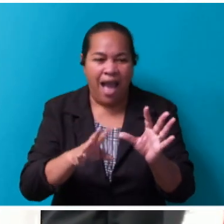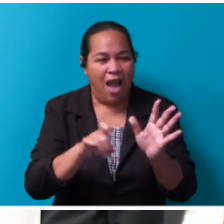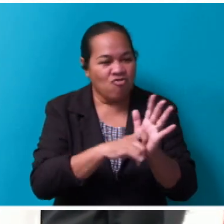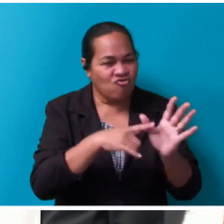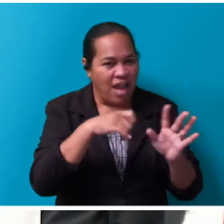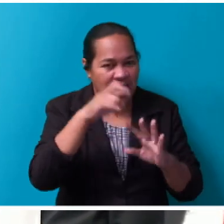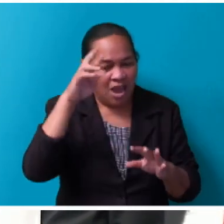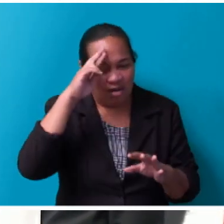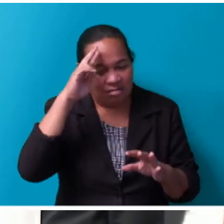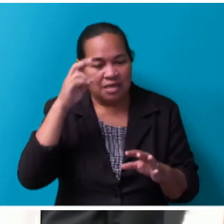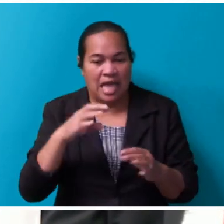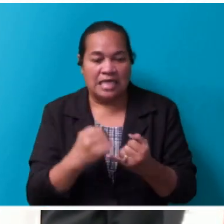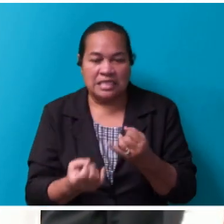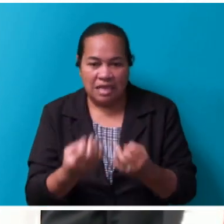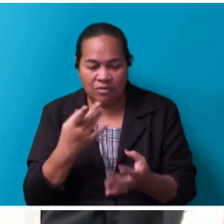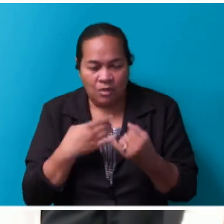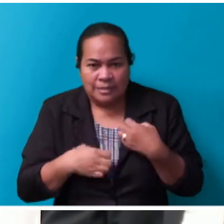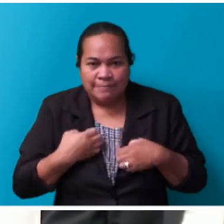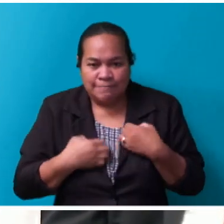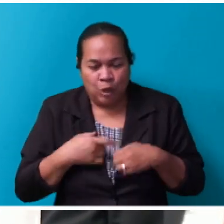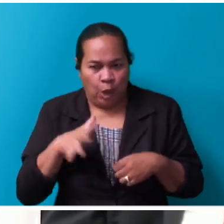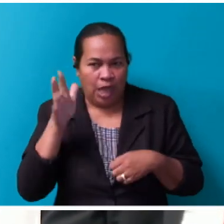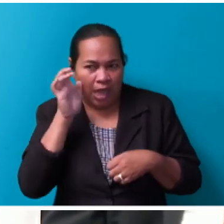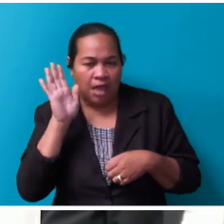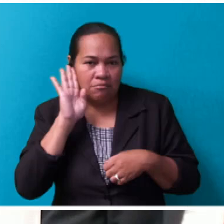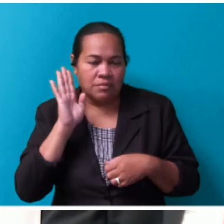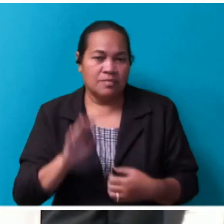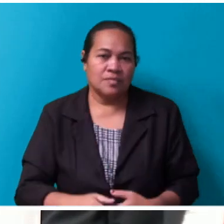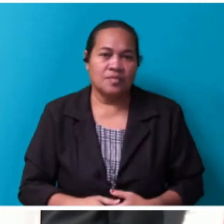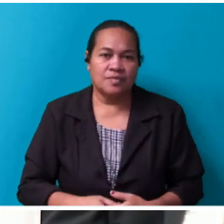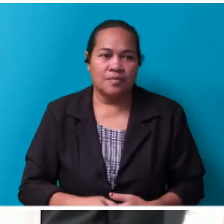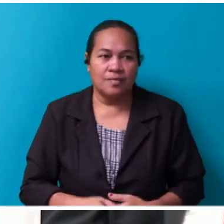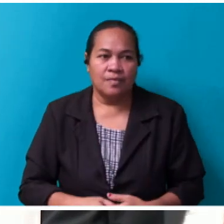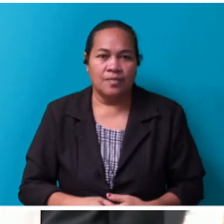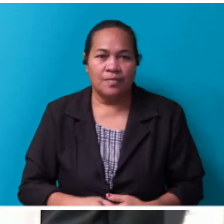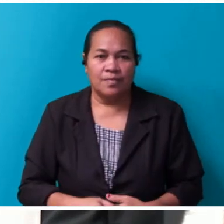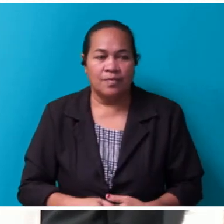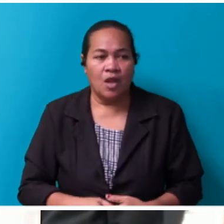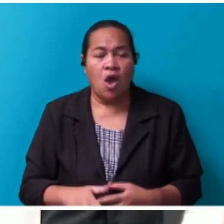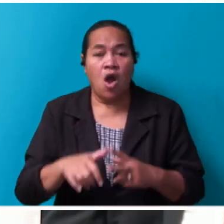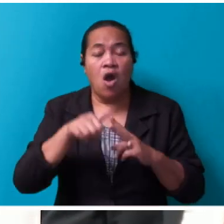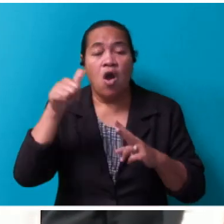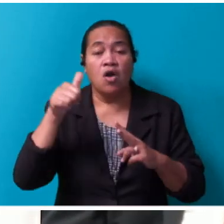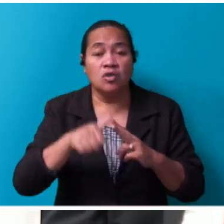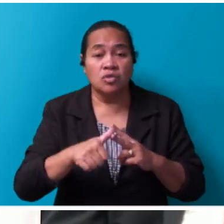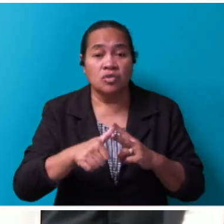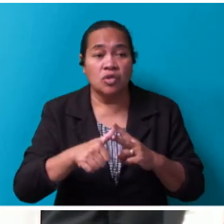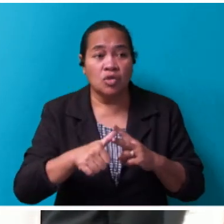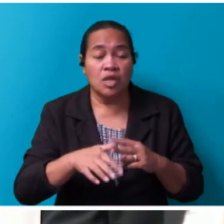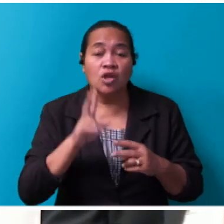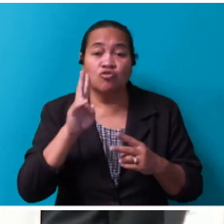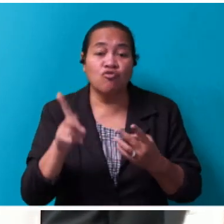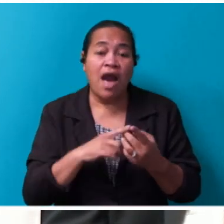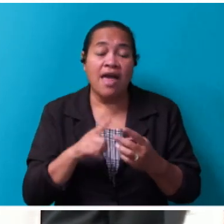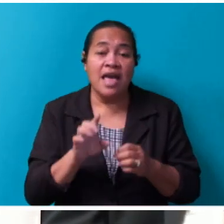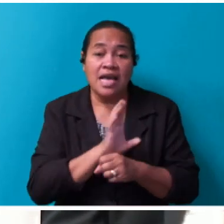and Sabsabu, which is quite exciting, Honorable Speaker. In terms, there's also two other companies,